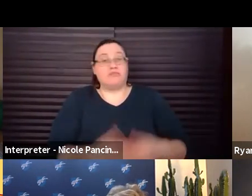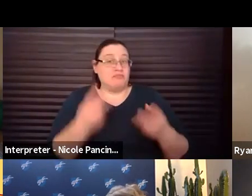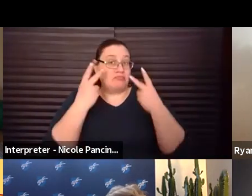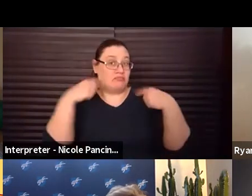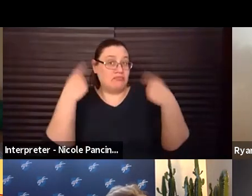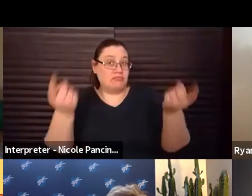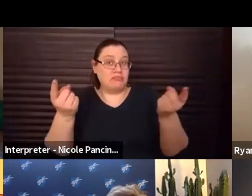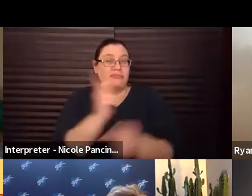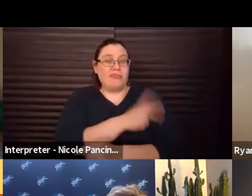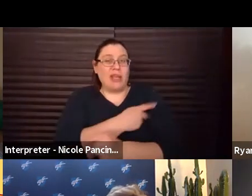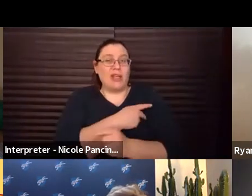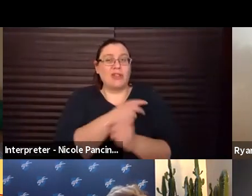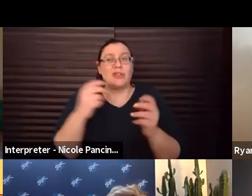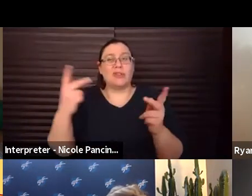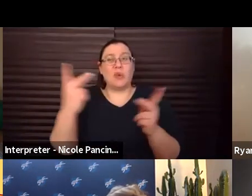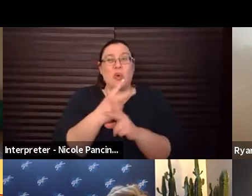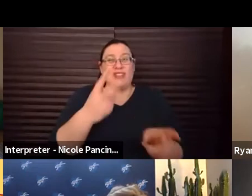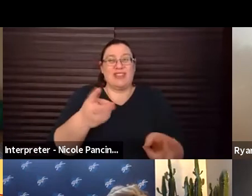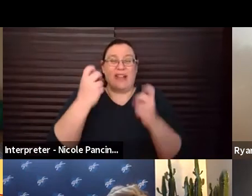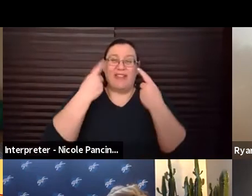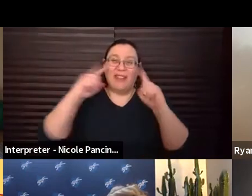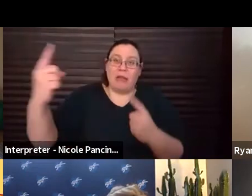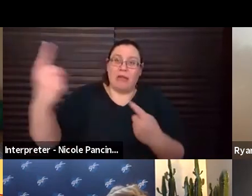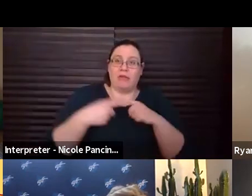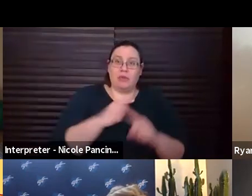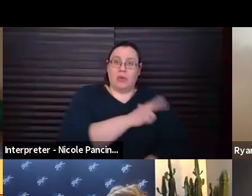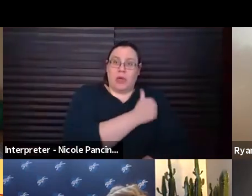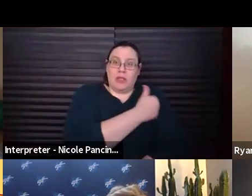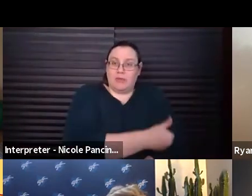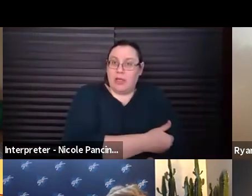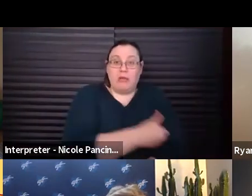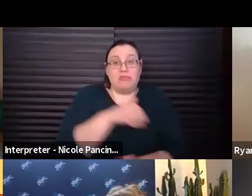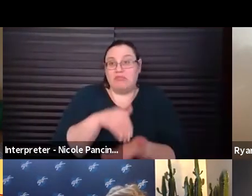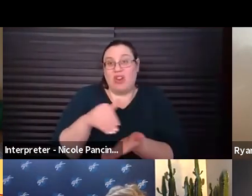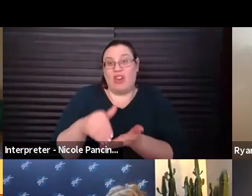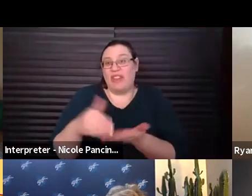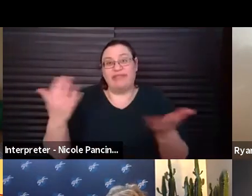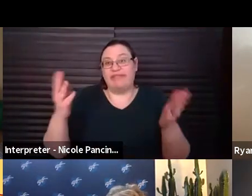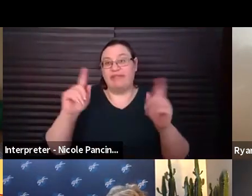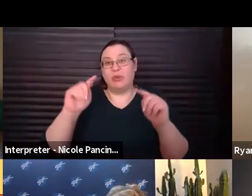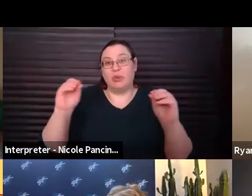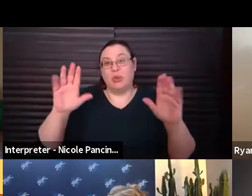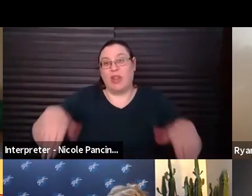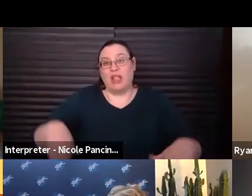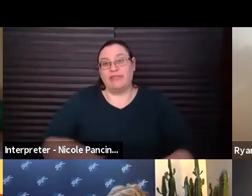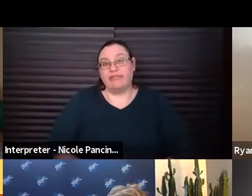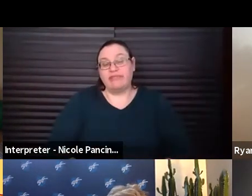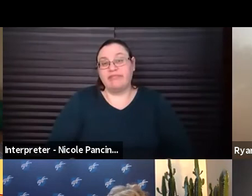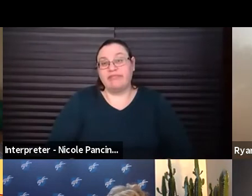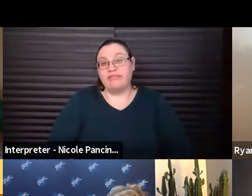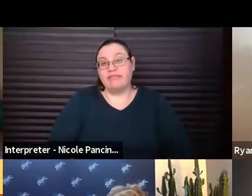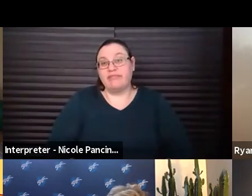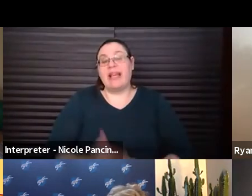are sicker when they come and too often it's too late. So,